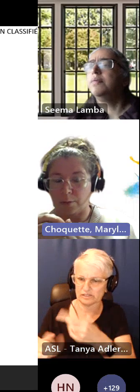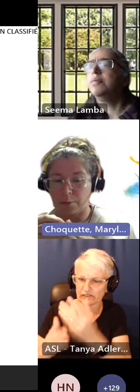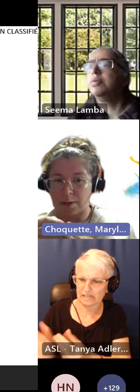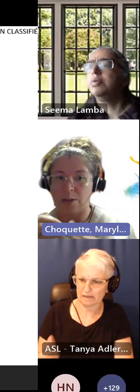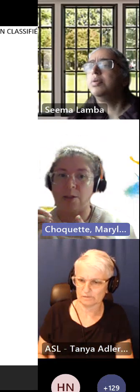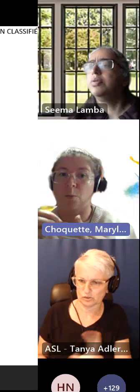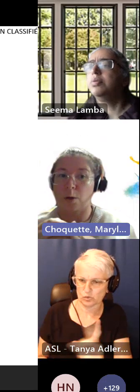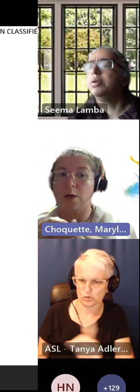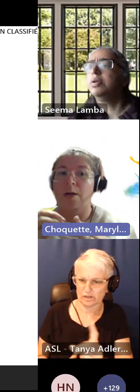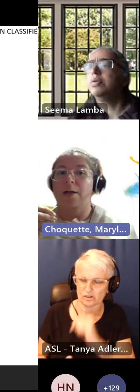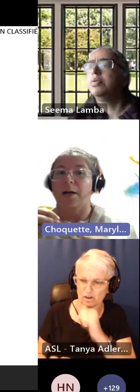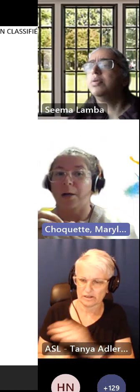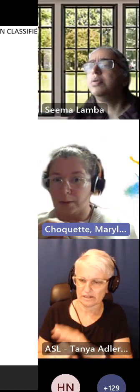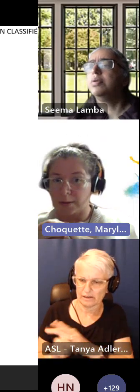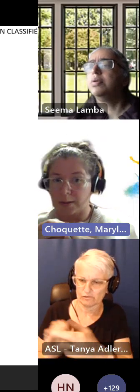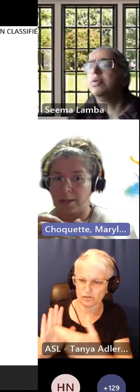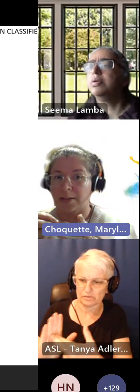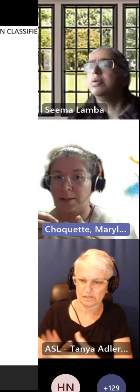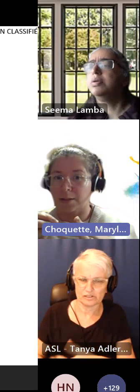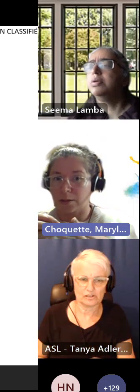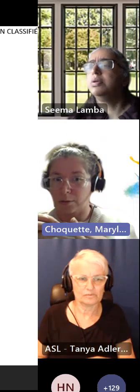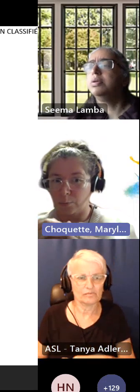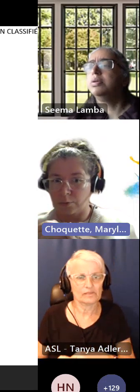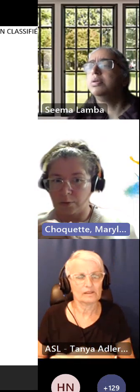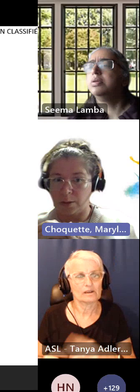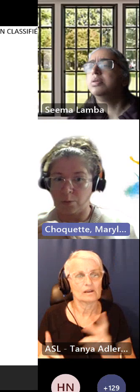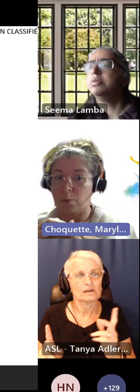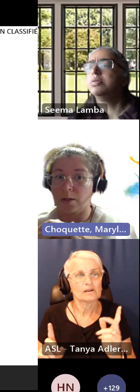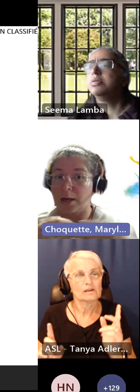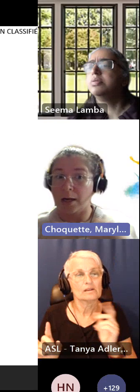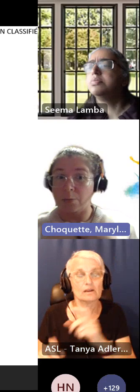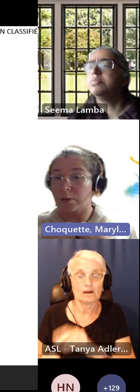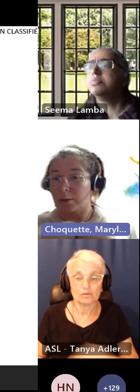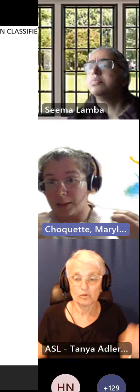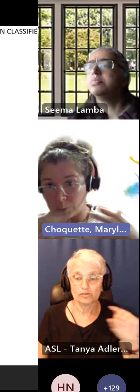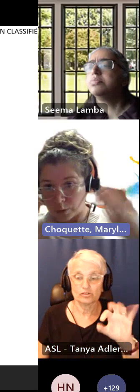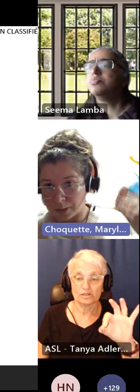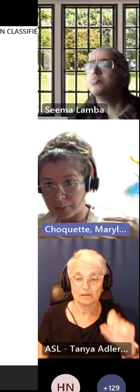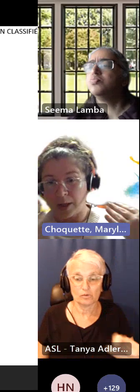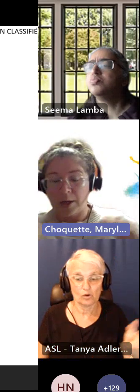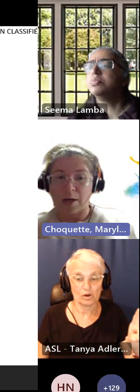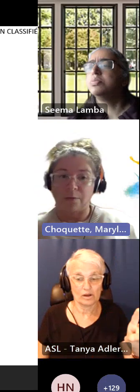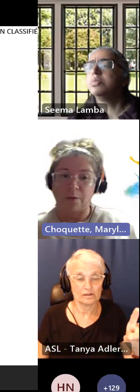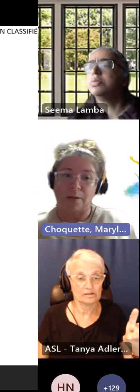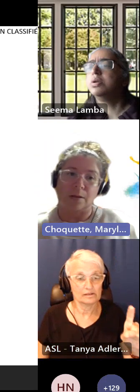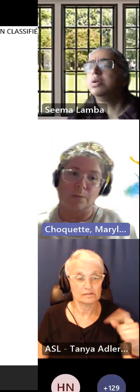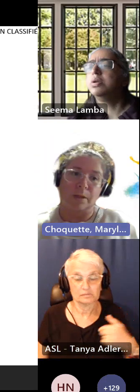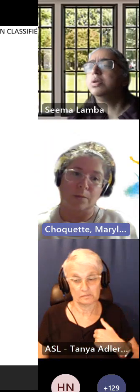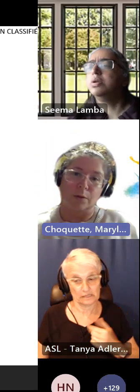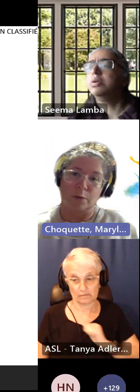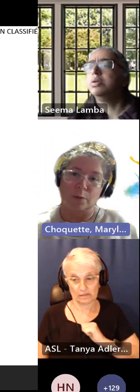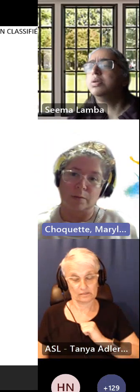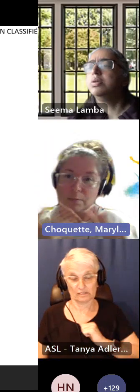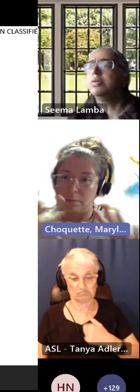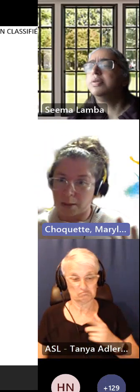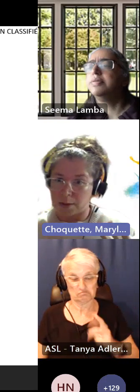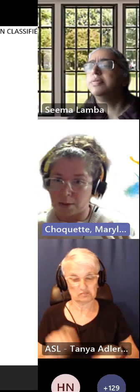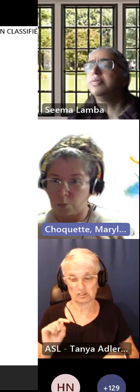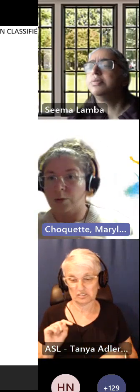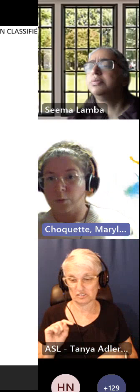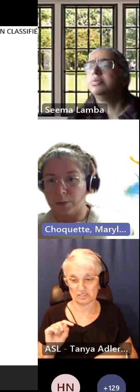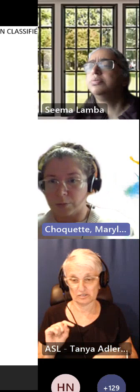of underrepresentation were. I will say that since the move to 9.1, I personally, moi-même, have not been able to do